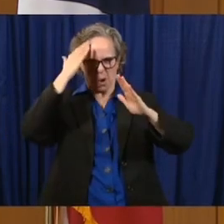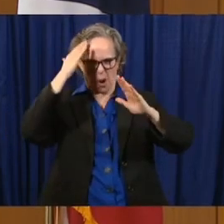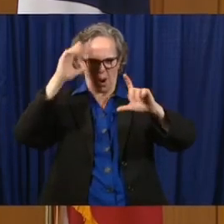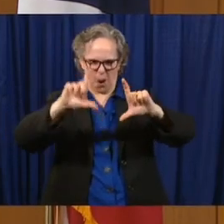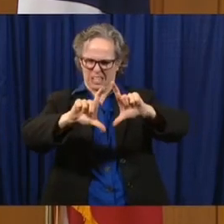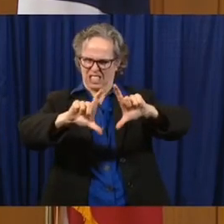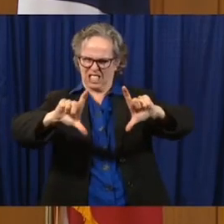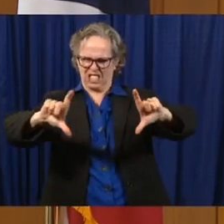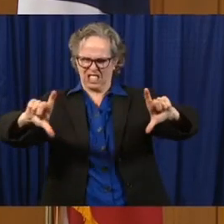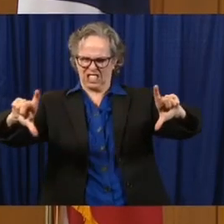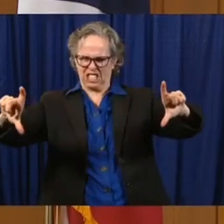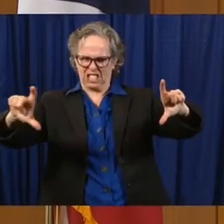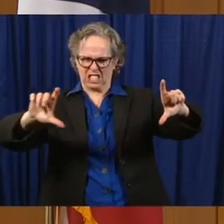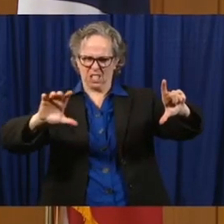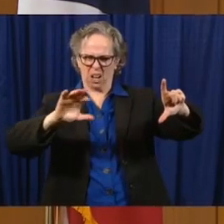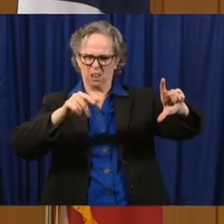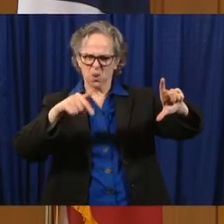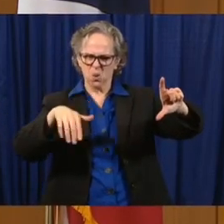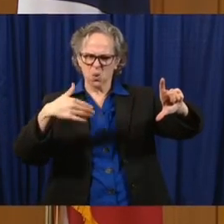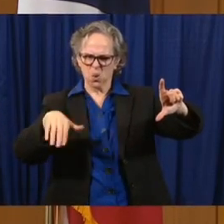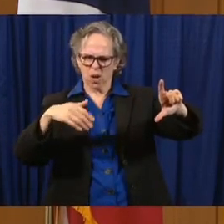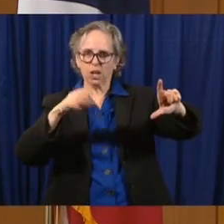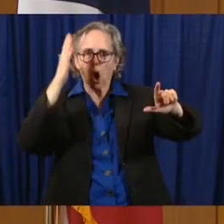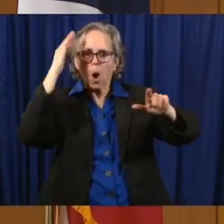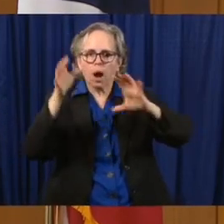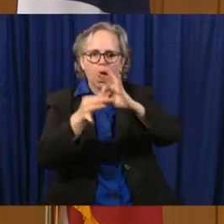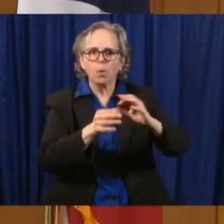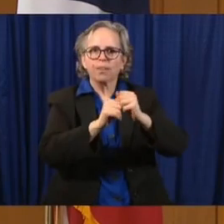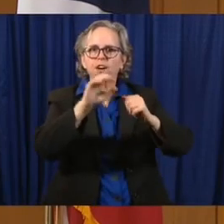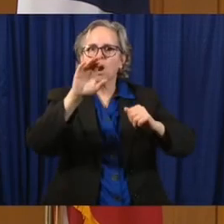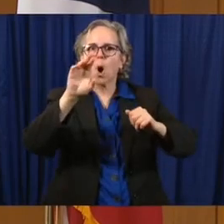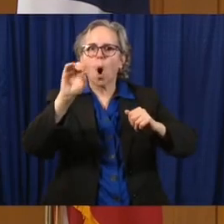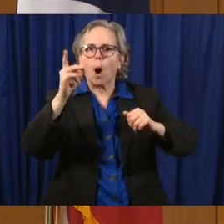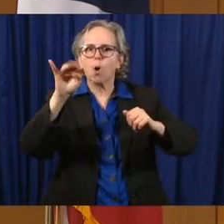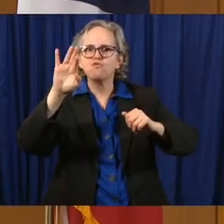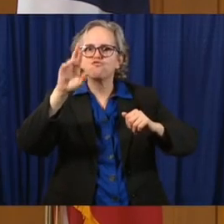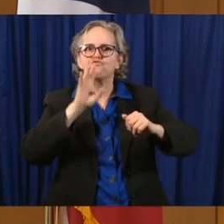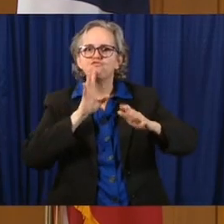can come up with. But for example, if you look at the map,